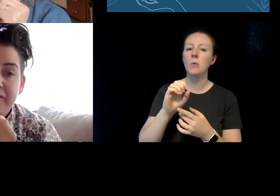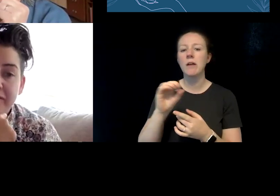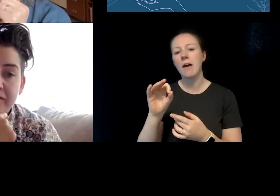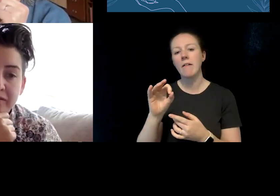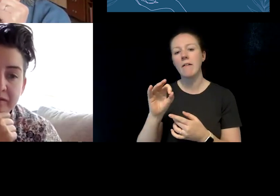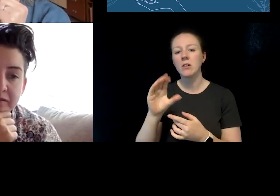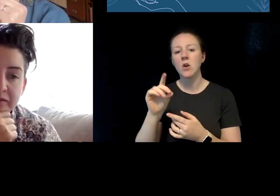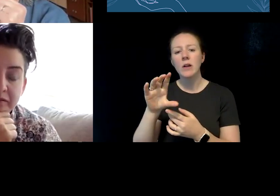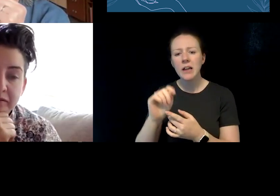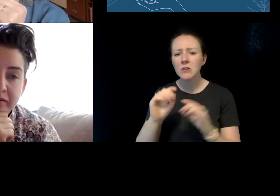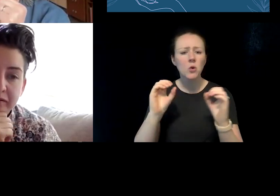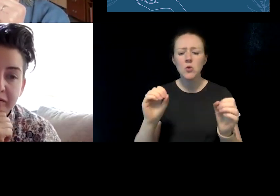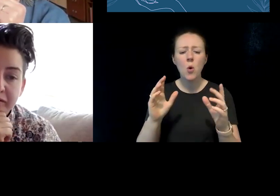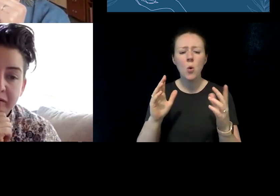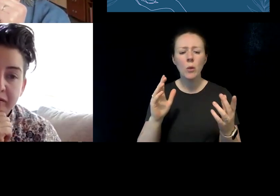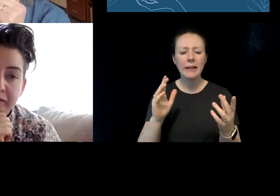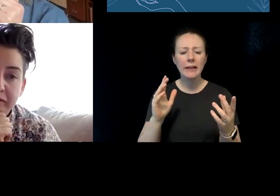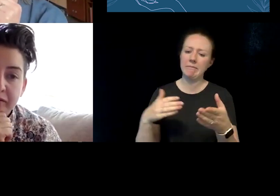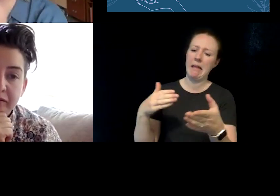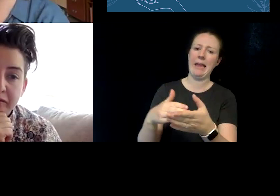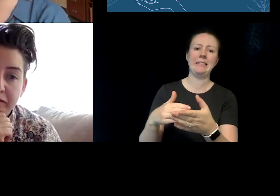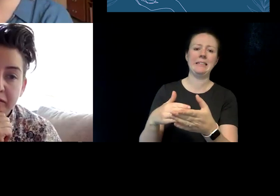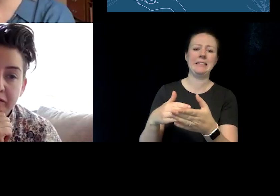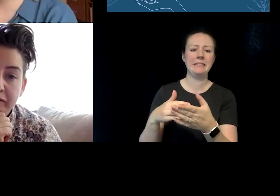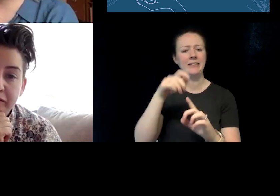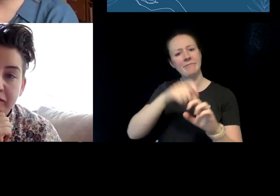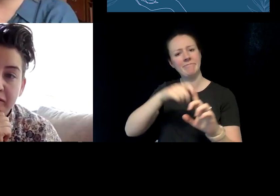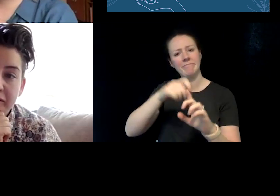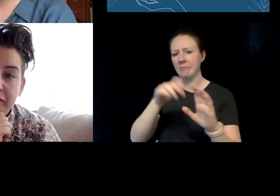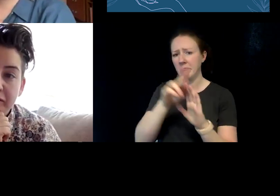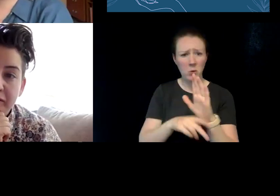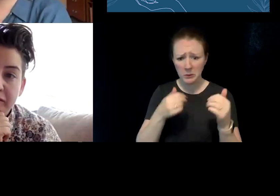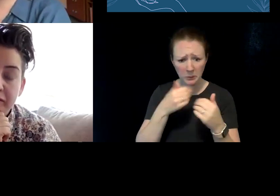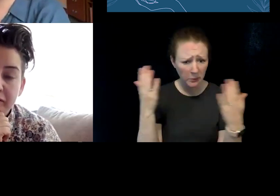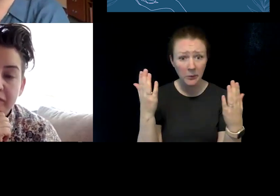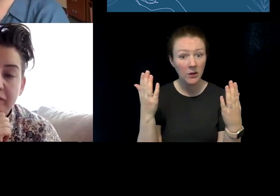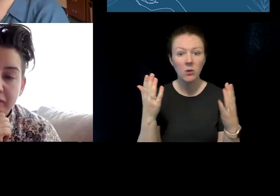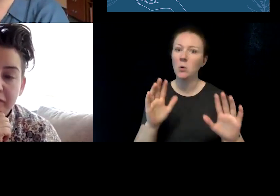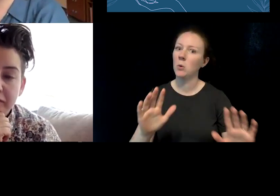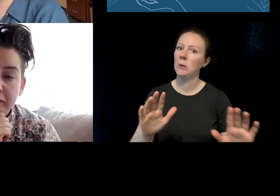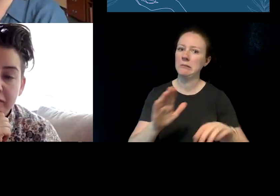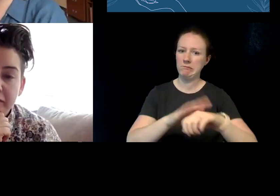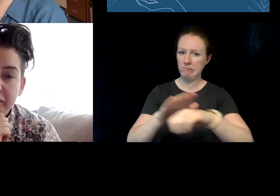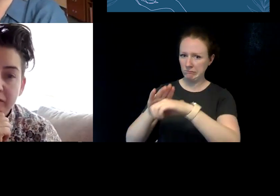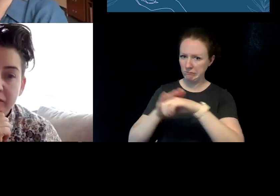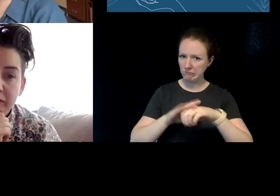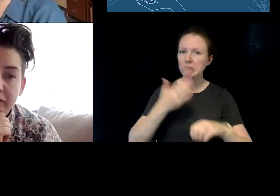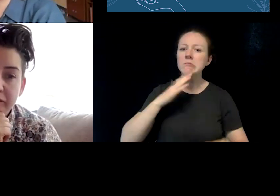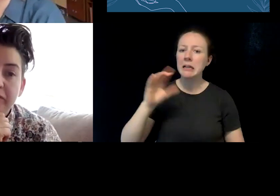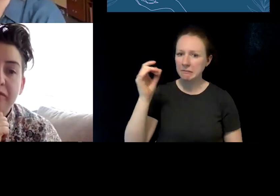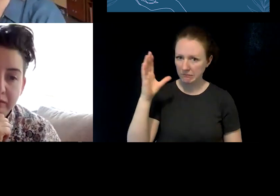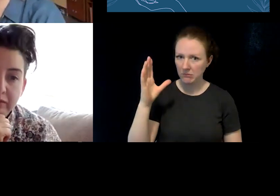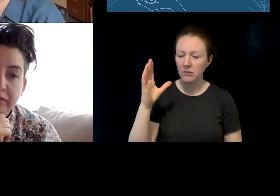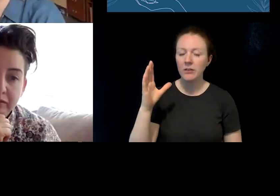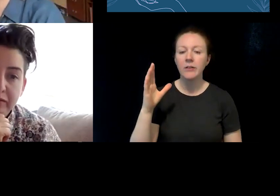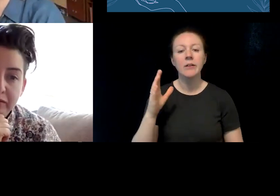I know it's really hard, especially if you're like an emerging artist, to be that person who has to kind of bring it up. You don't want to have a big